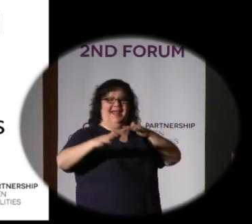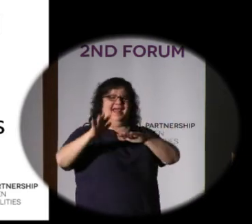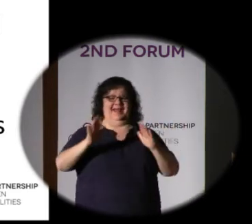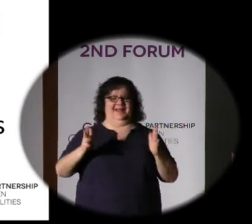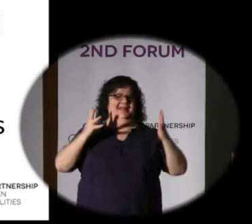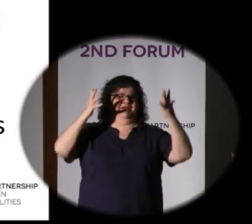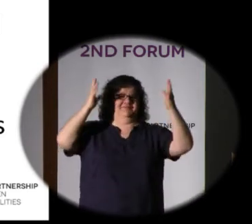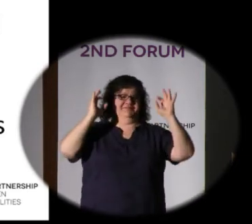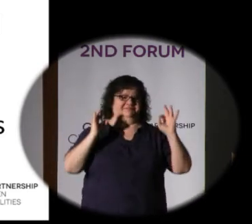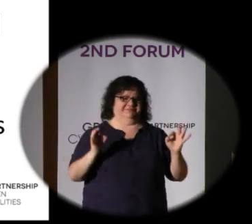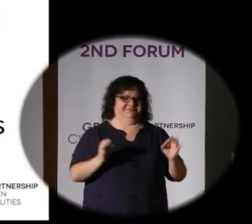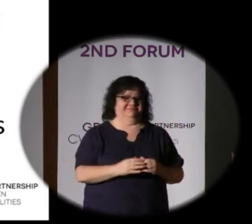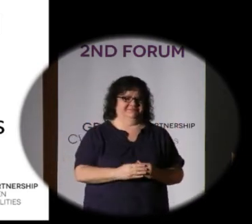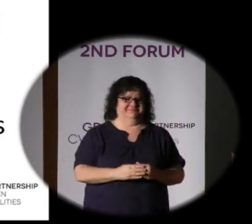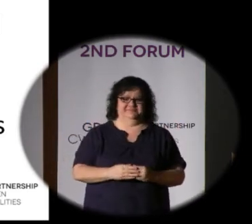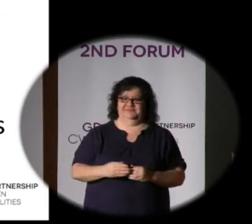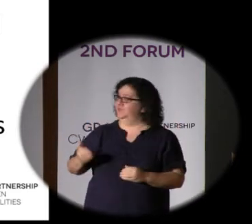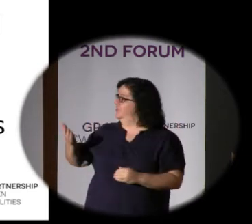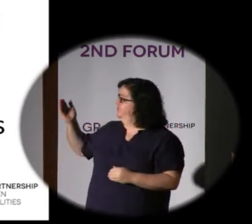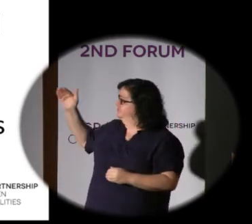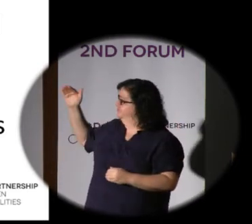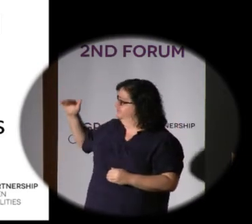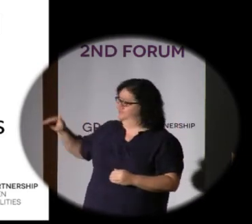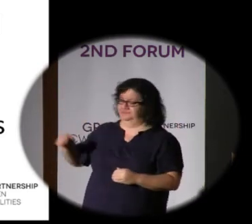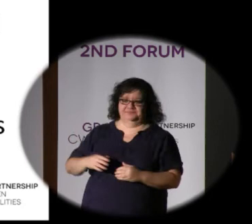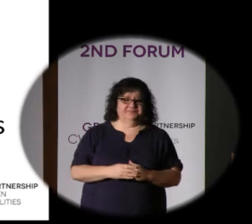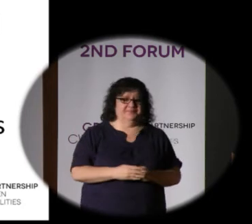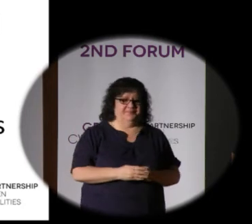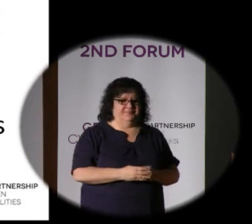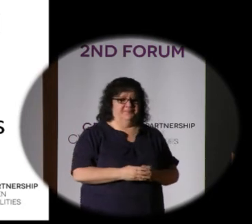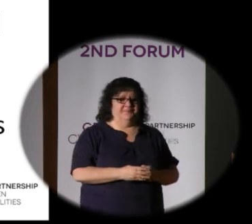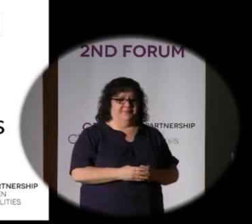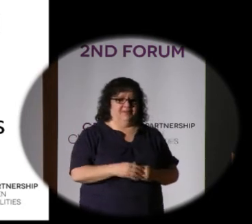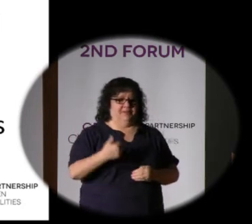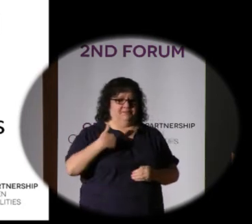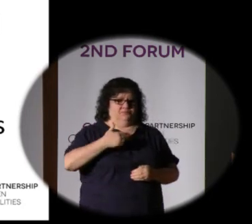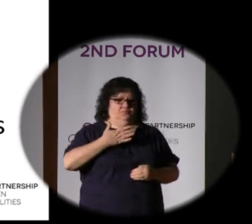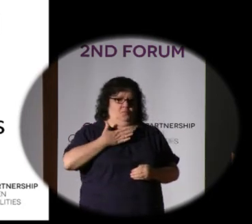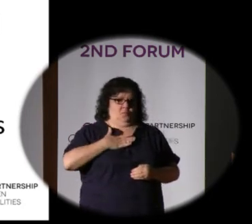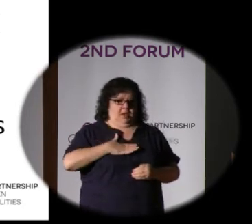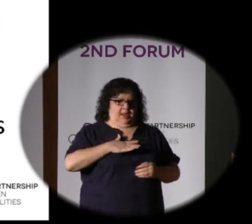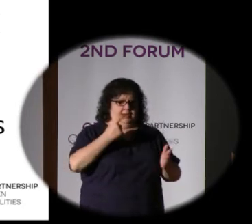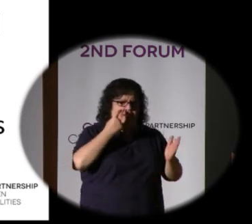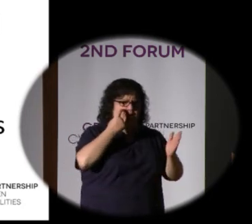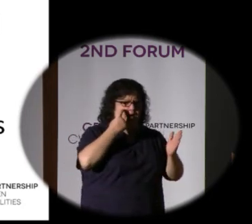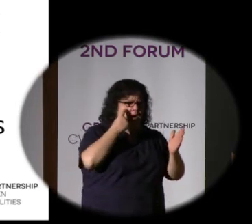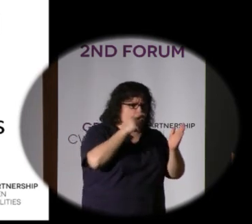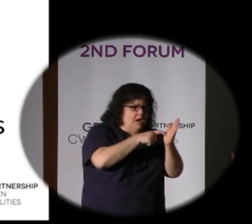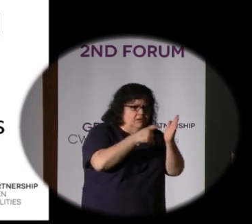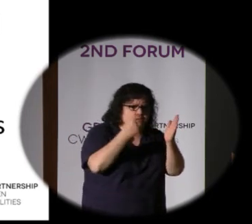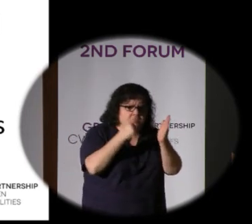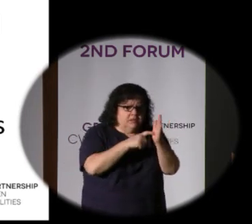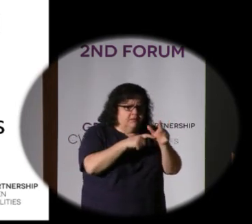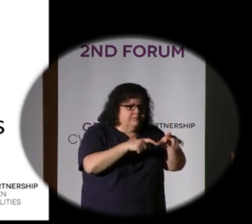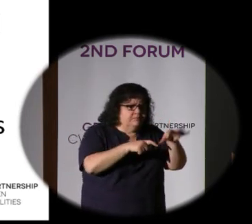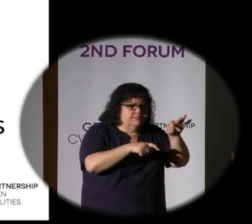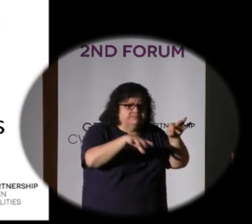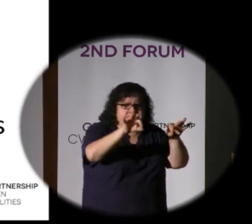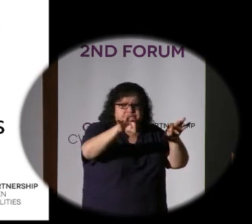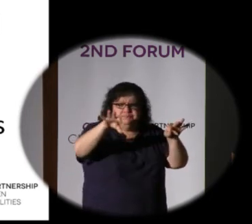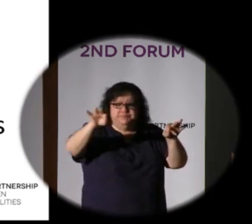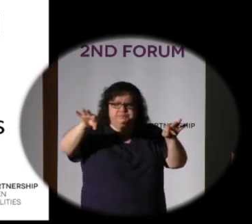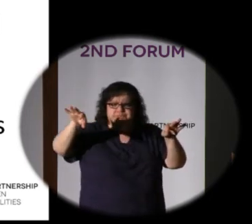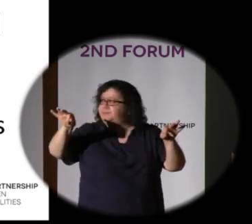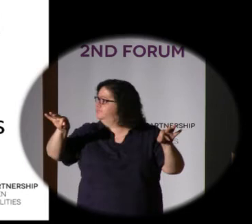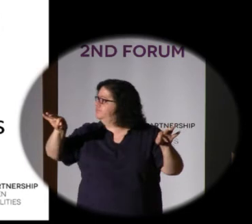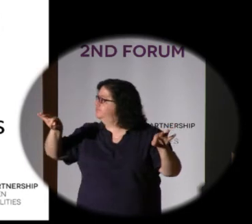networking with other task force, and also to establish the linkage. We are really struggling. We